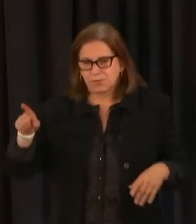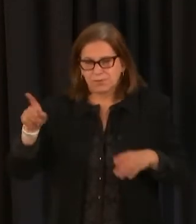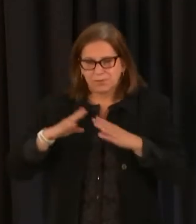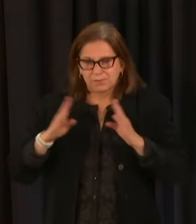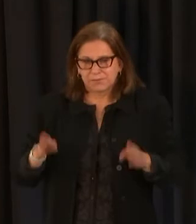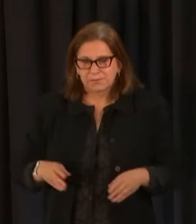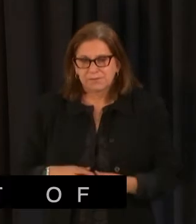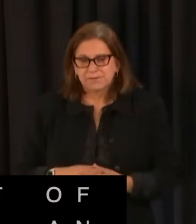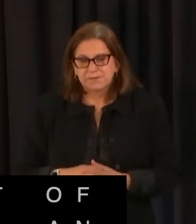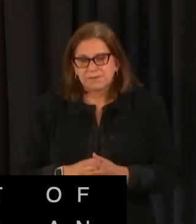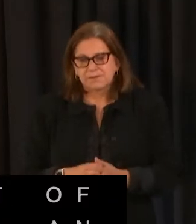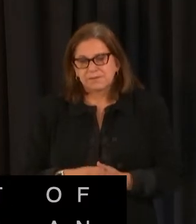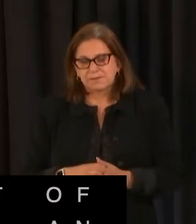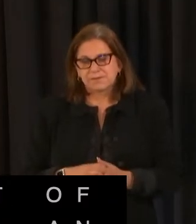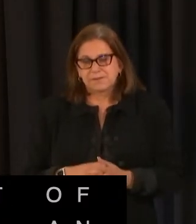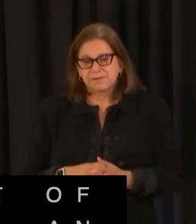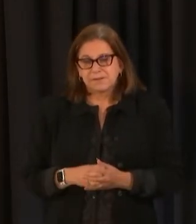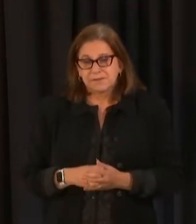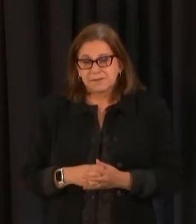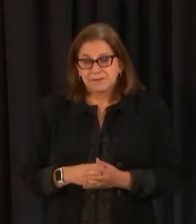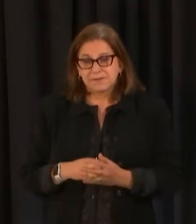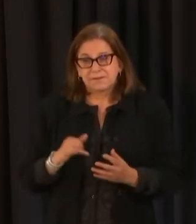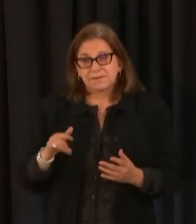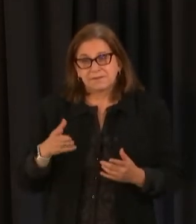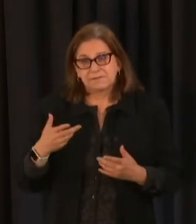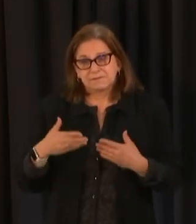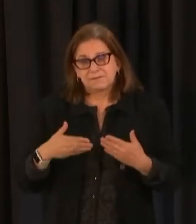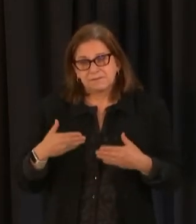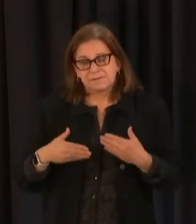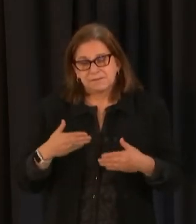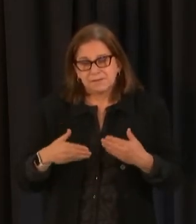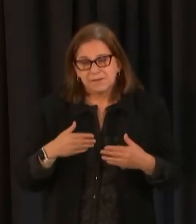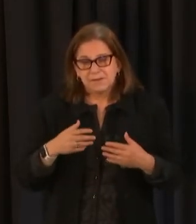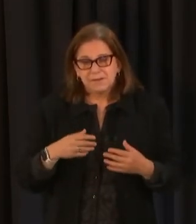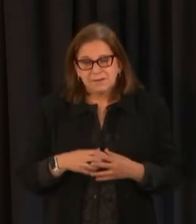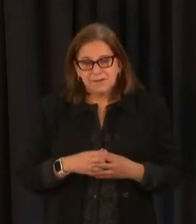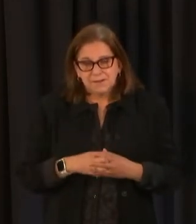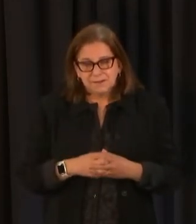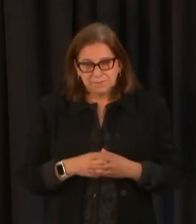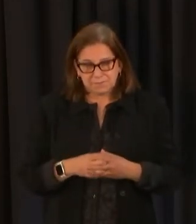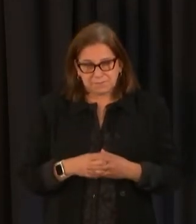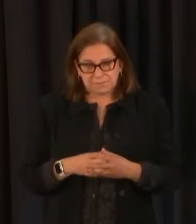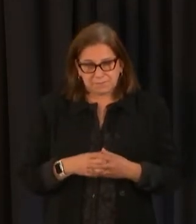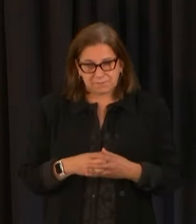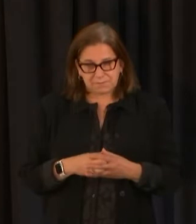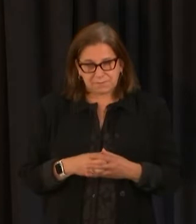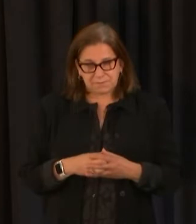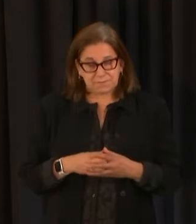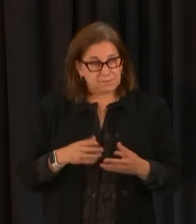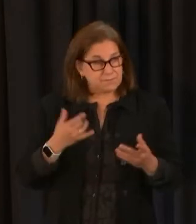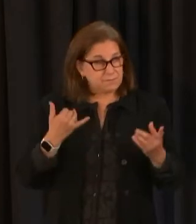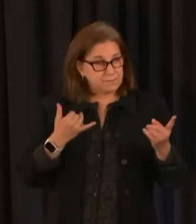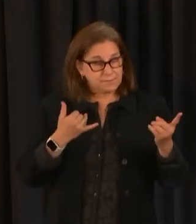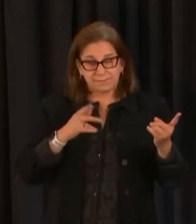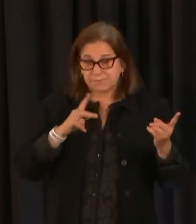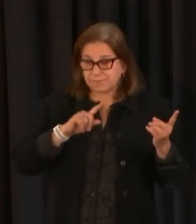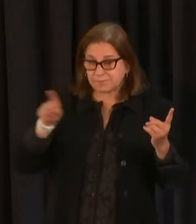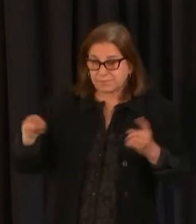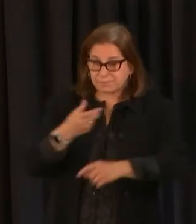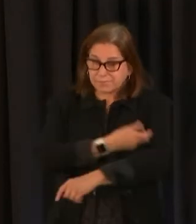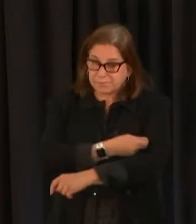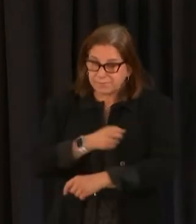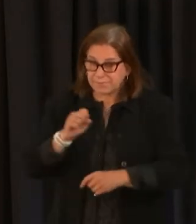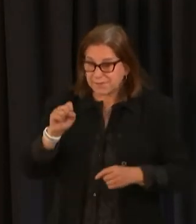the logistics of how you implement these types of initiatives, whether you're using single dose or 2-dose vaccines, require a bit of planning.